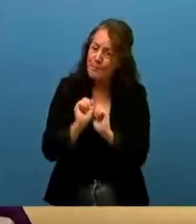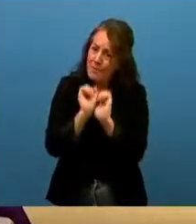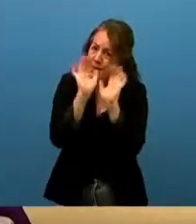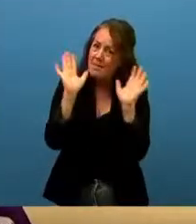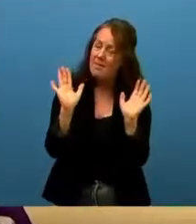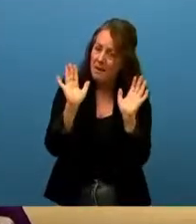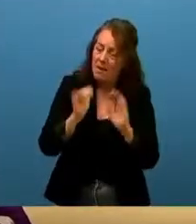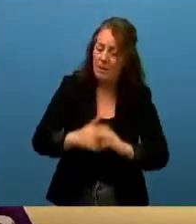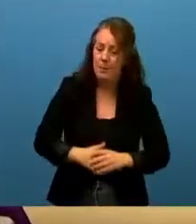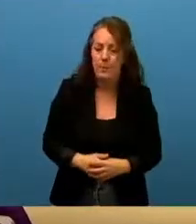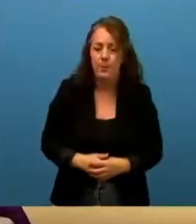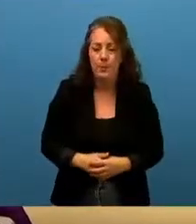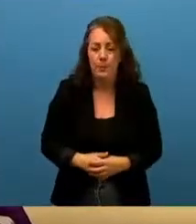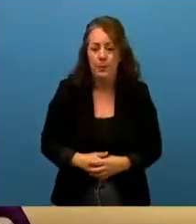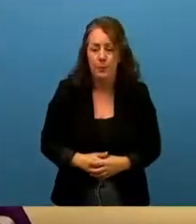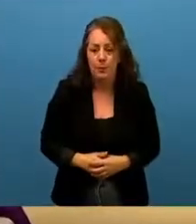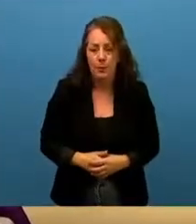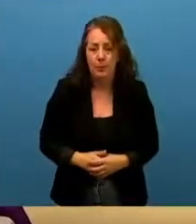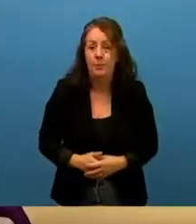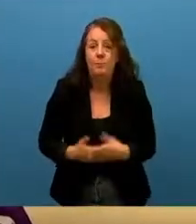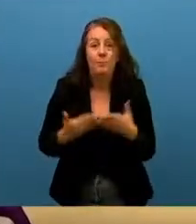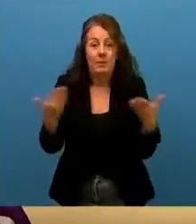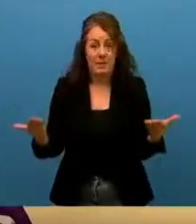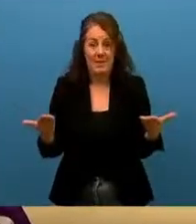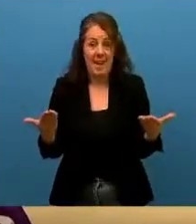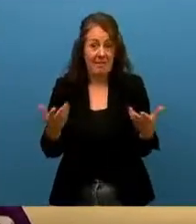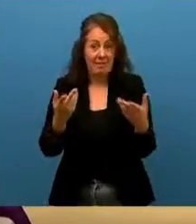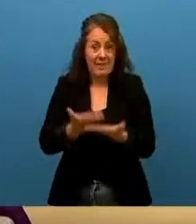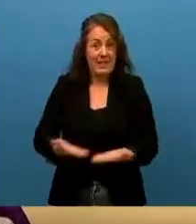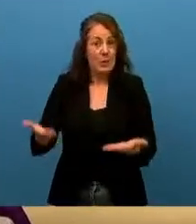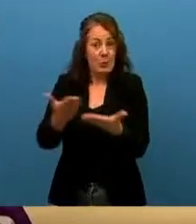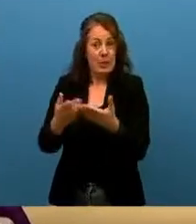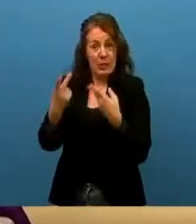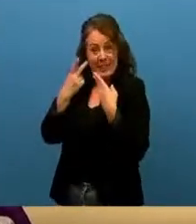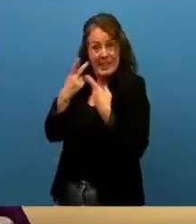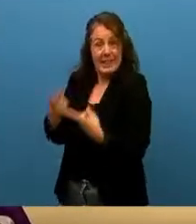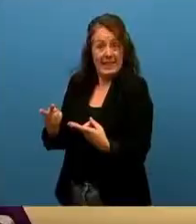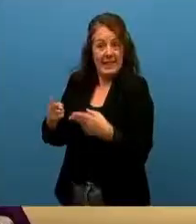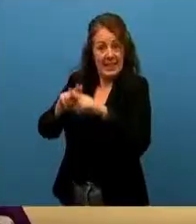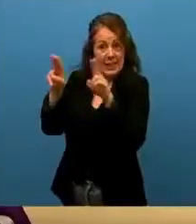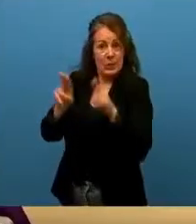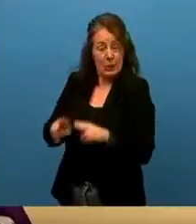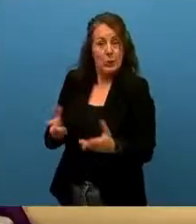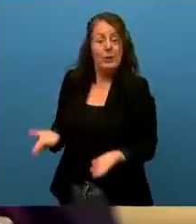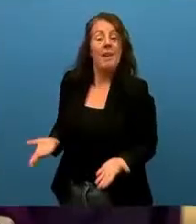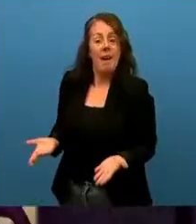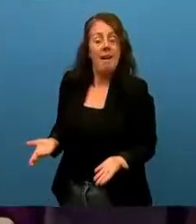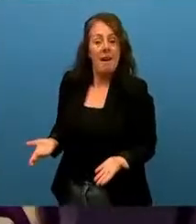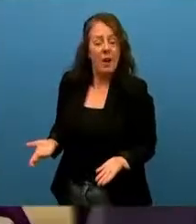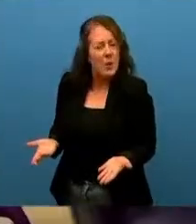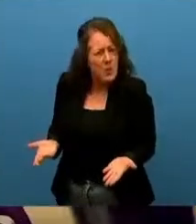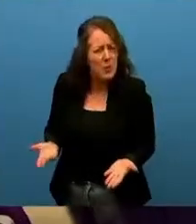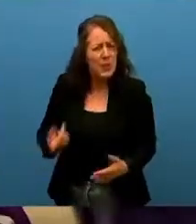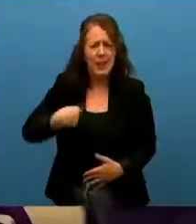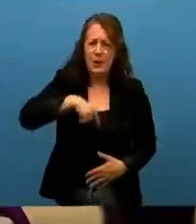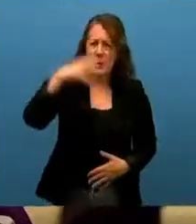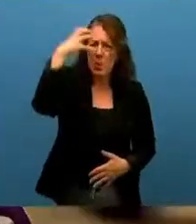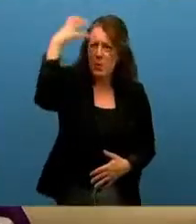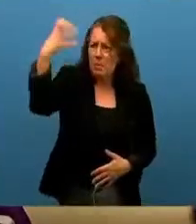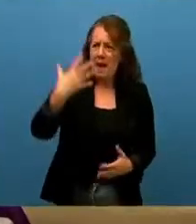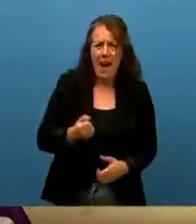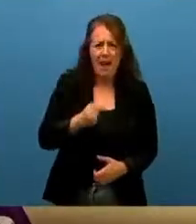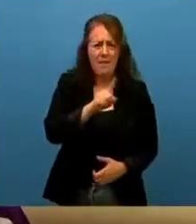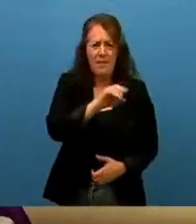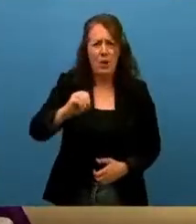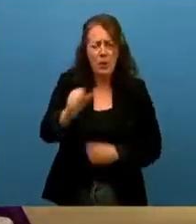level. The Haudenosaunee are a government, one that is centuries old, older than probably most, if not all, of the states in